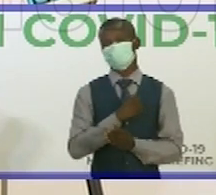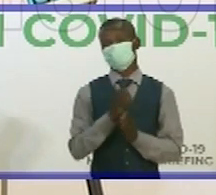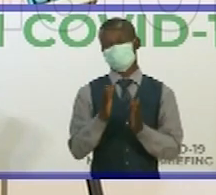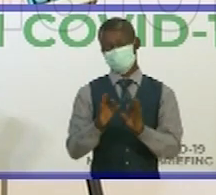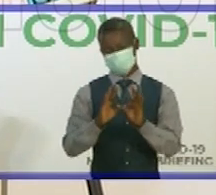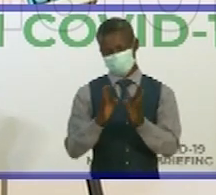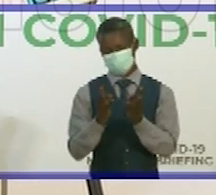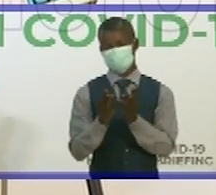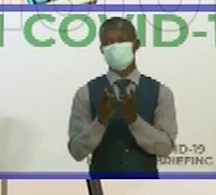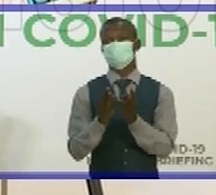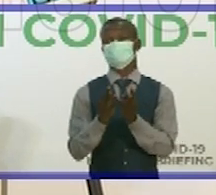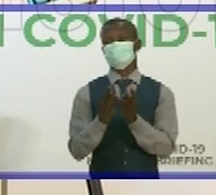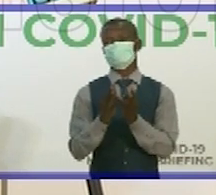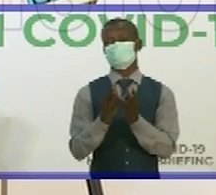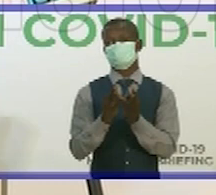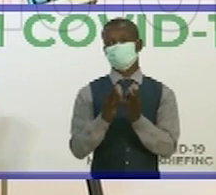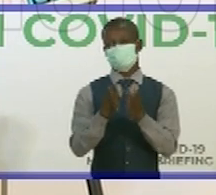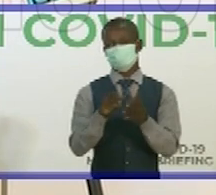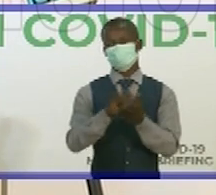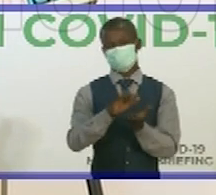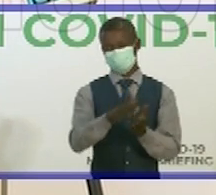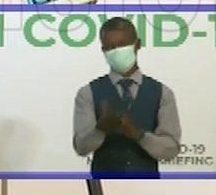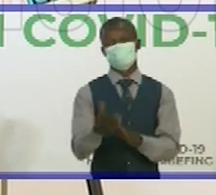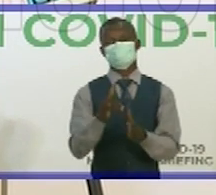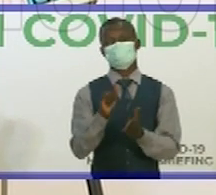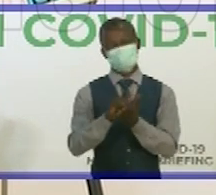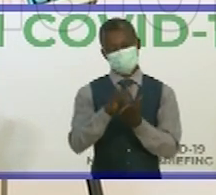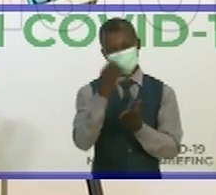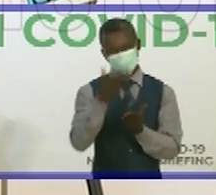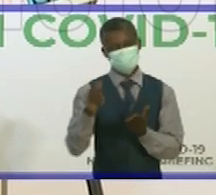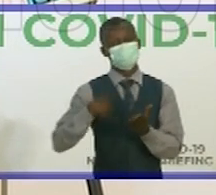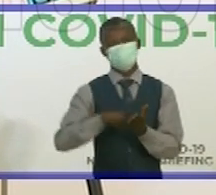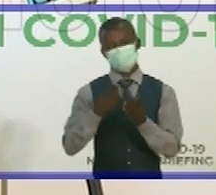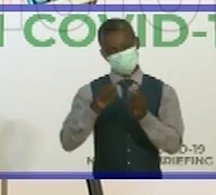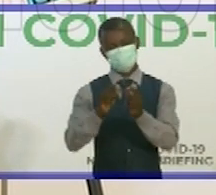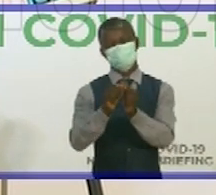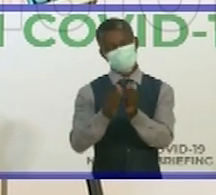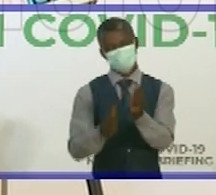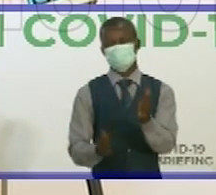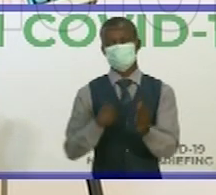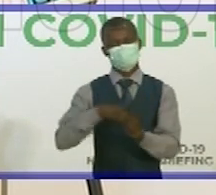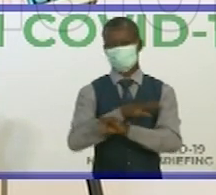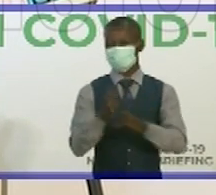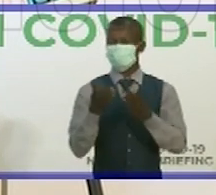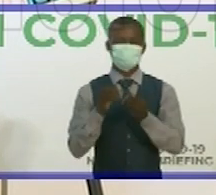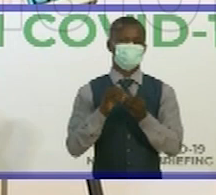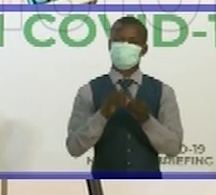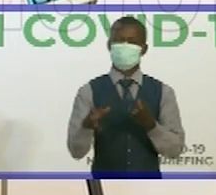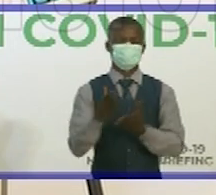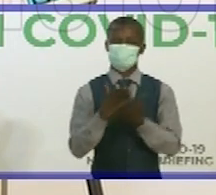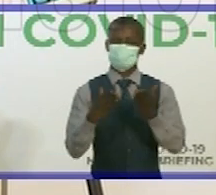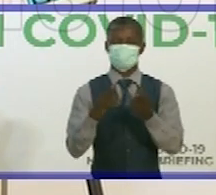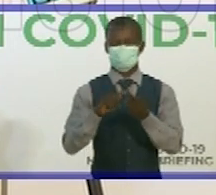loss. That's the kind of thing we are trying to avoid, that we lose anybody to COVID-19. We're always talking about